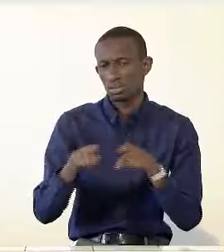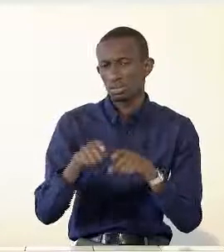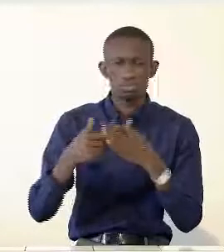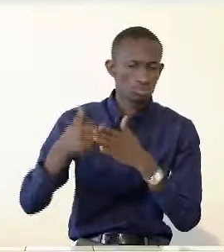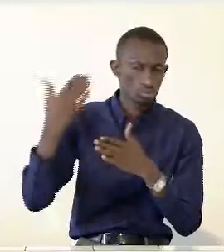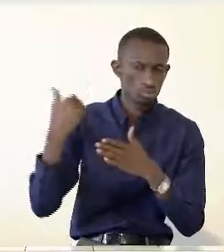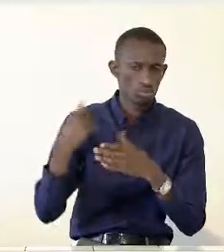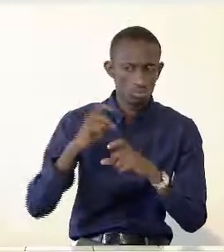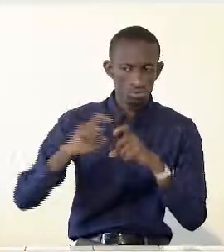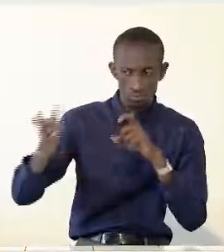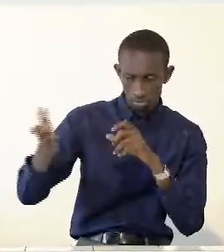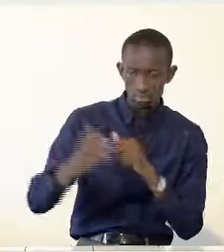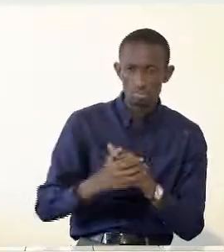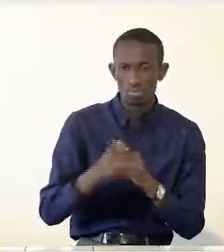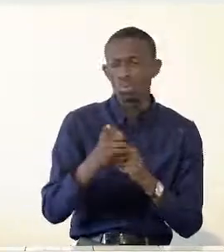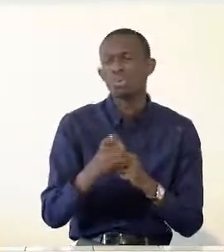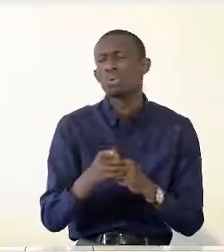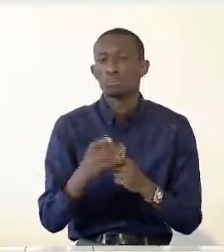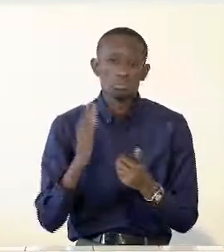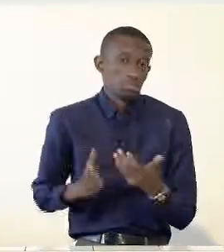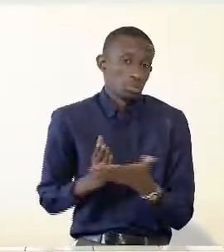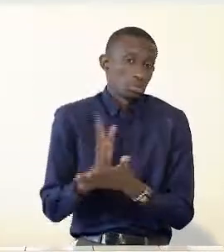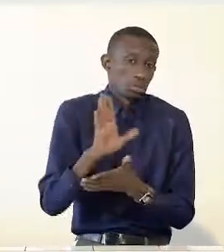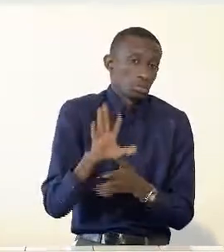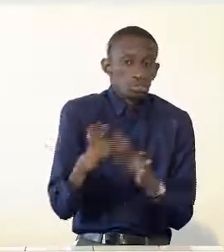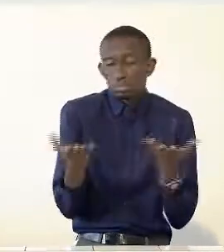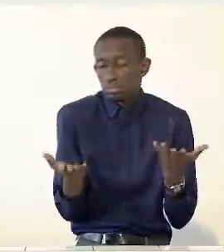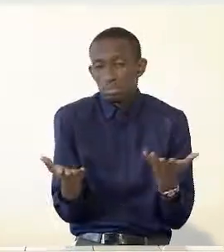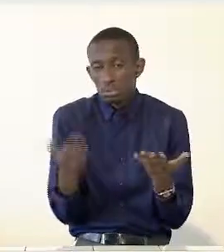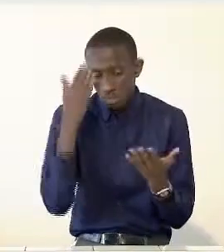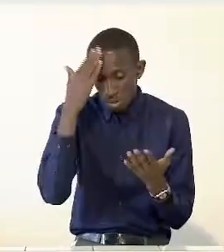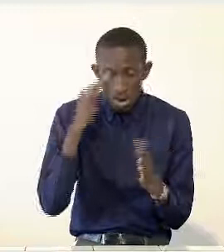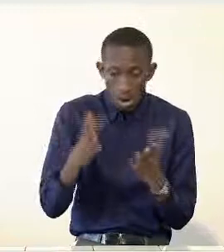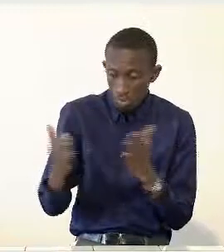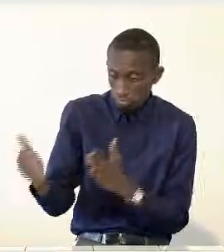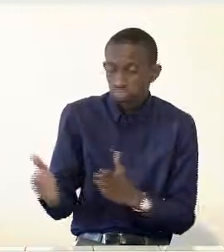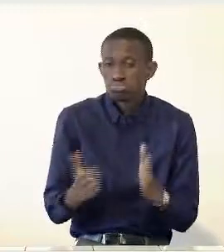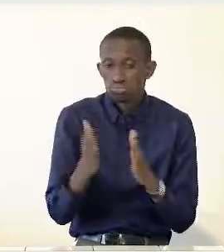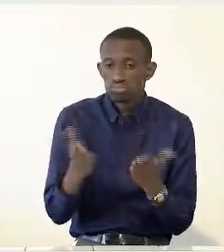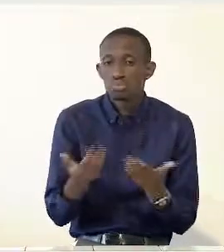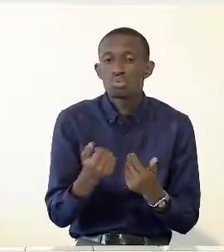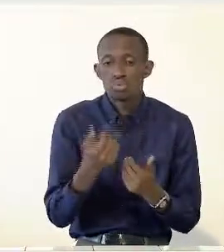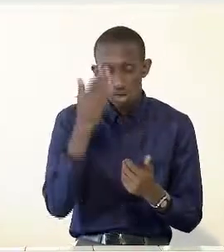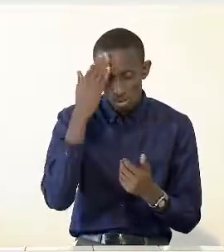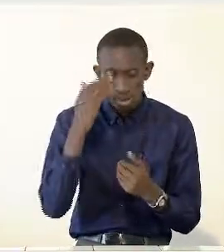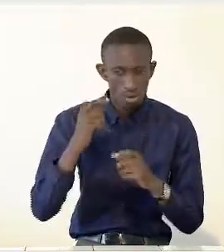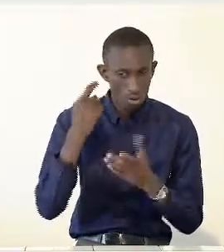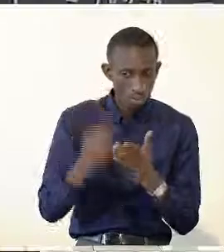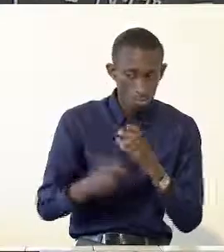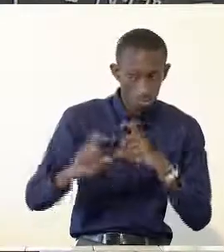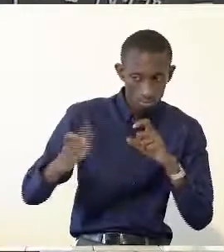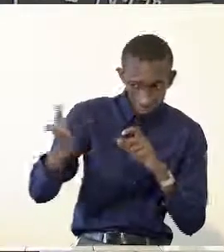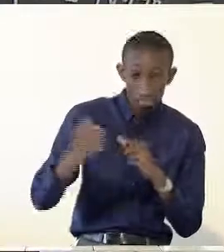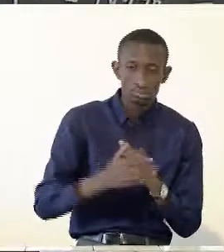to see whether you can make a small arrangement so that you get one of those formulas, then